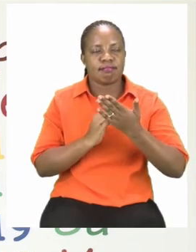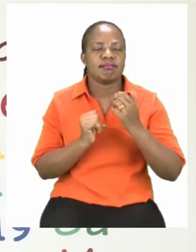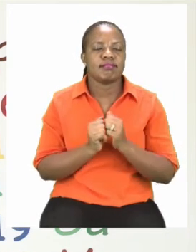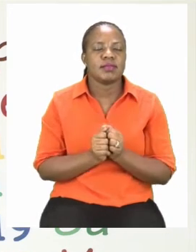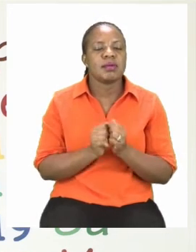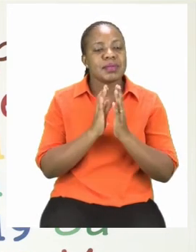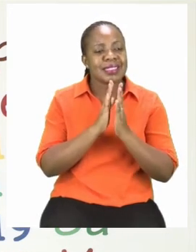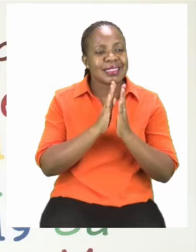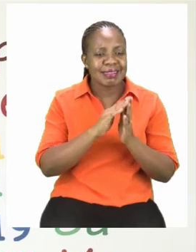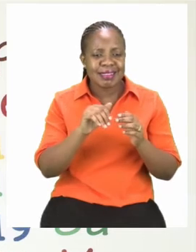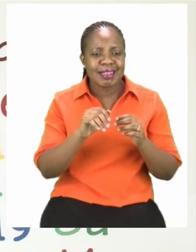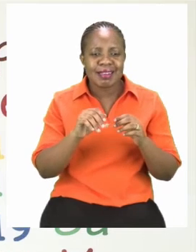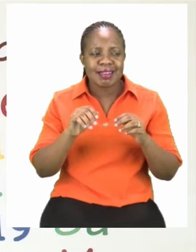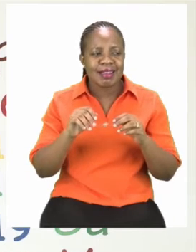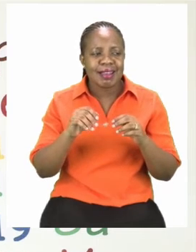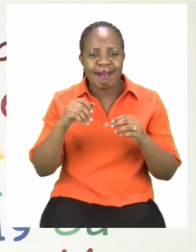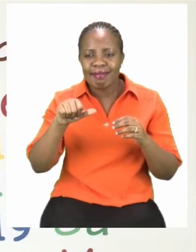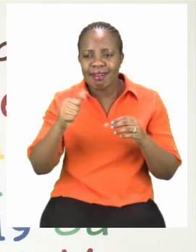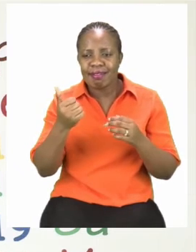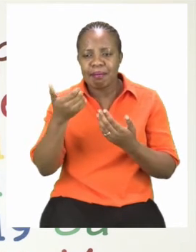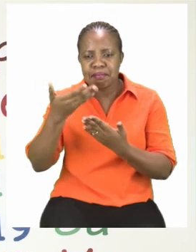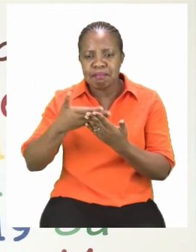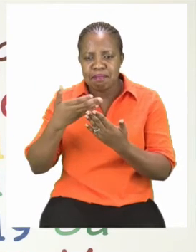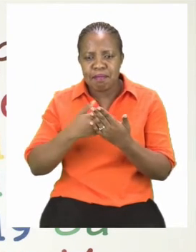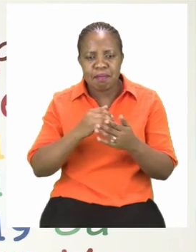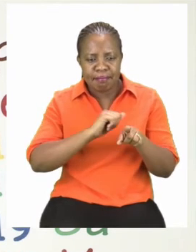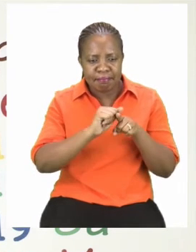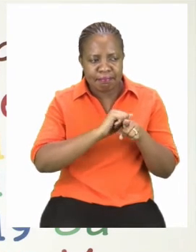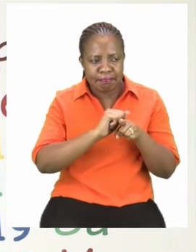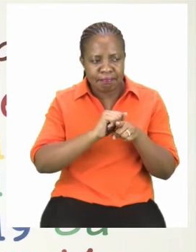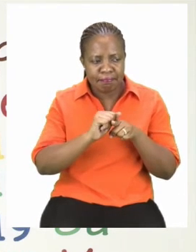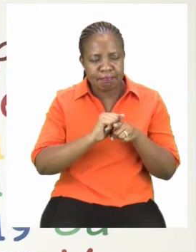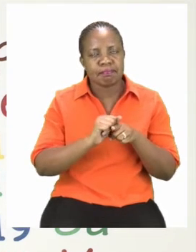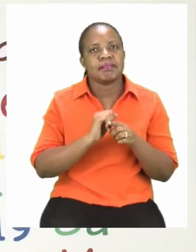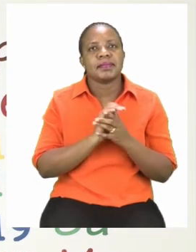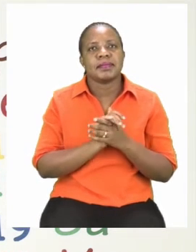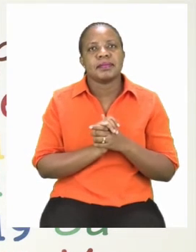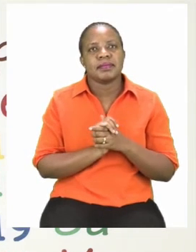Our online school will help you along the way. Find us at